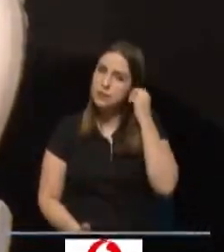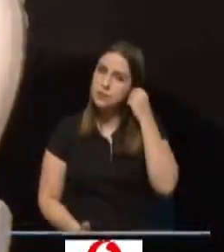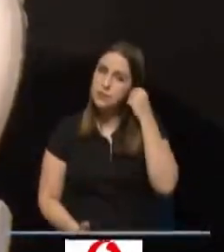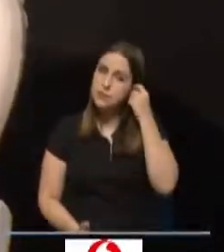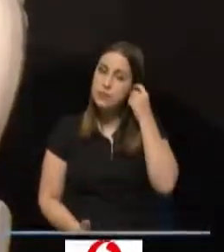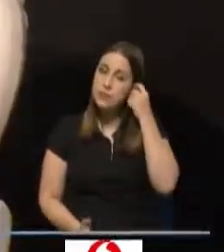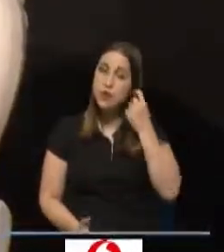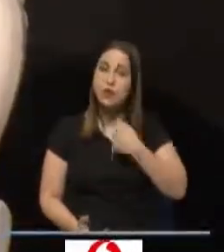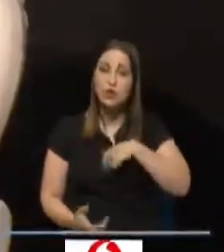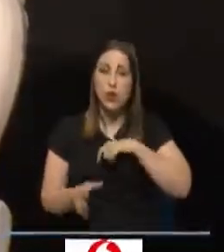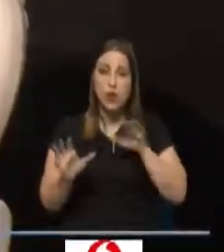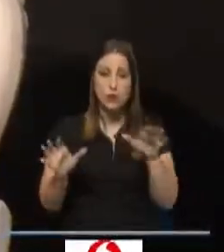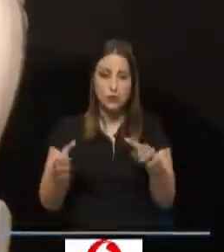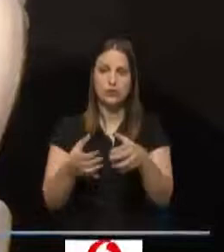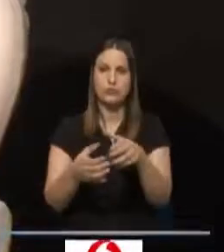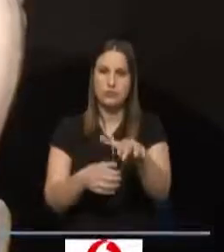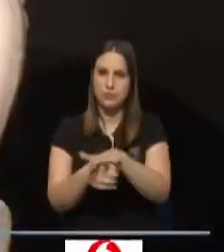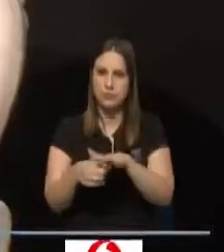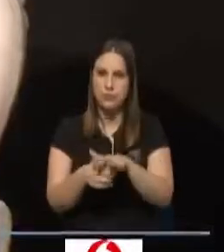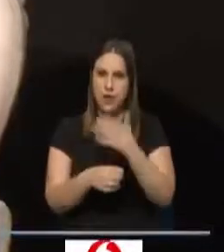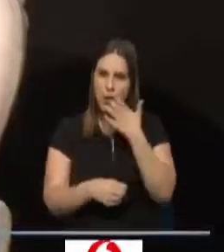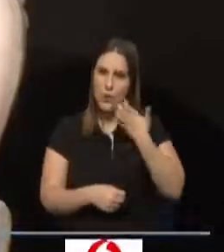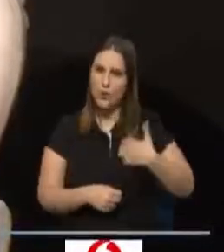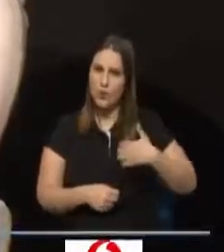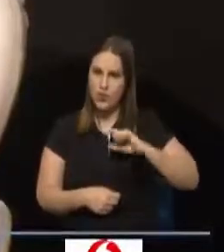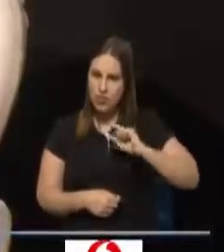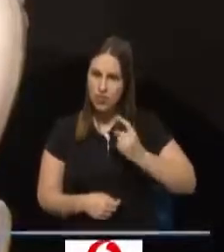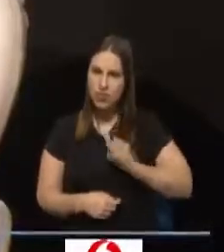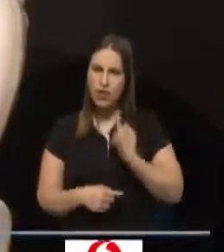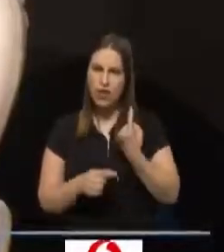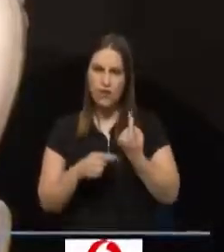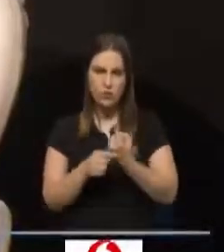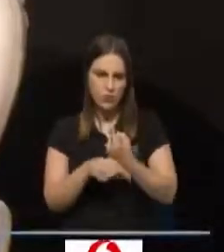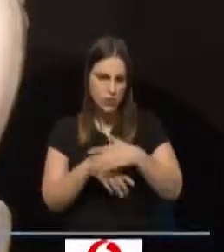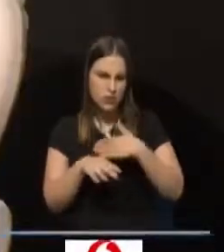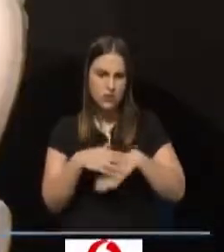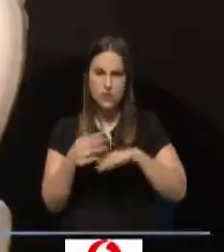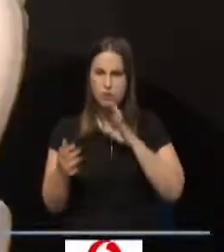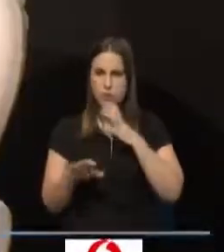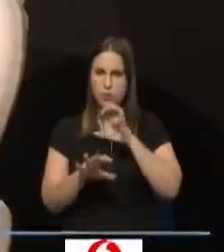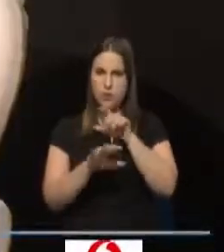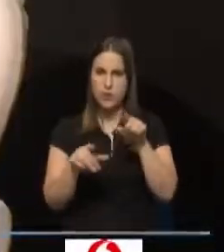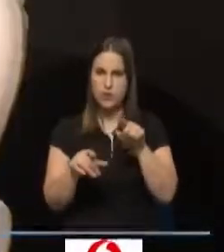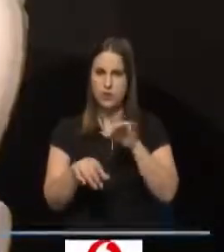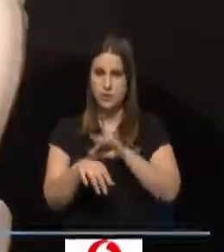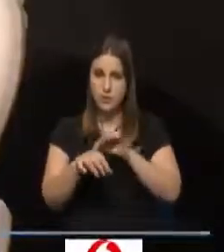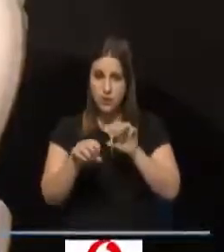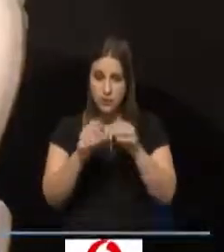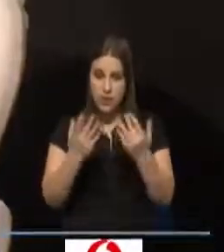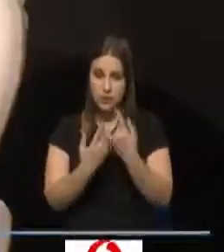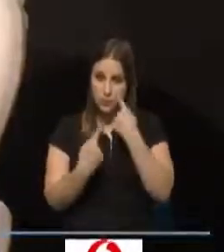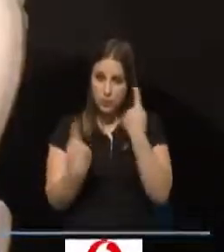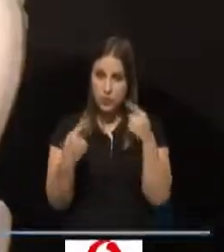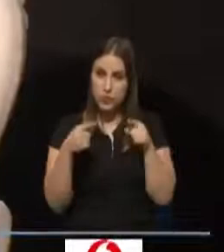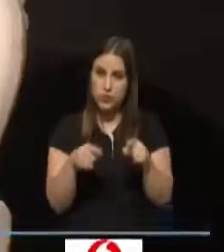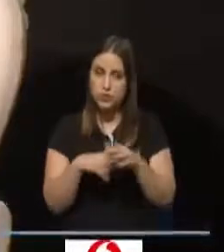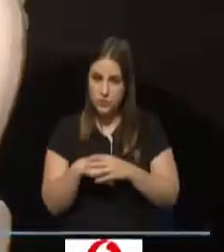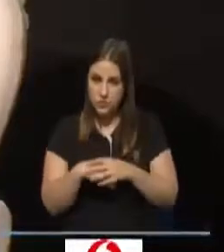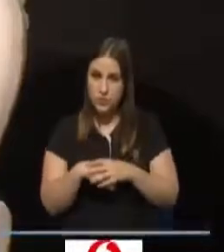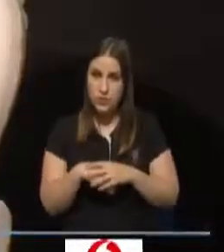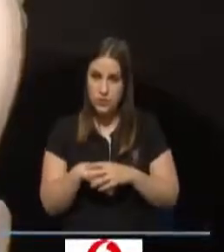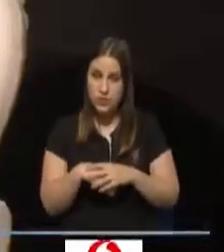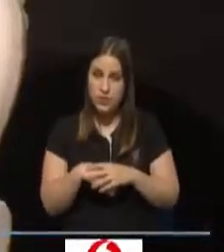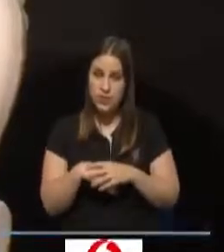But we are, as a group, a sector that must know what we're doing for the country. The pandemic has